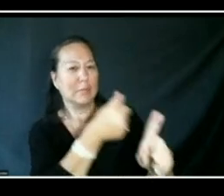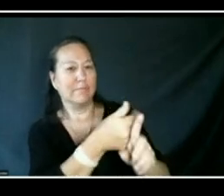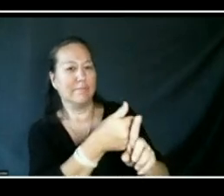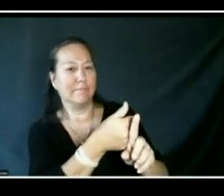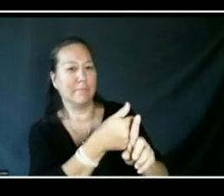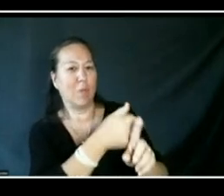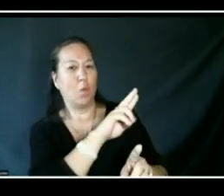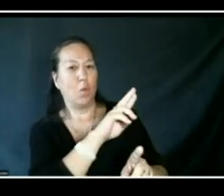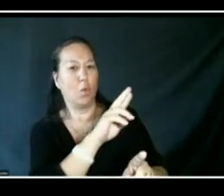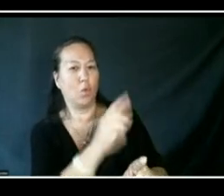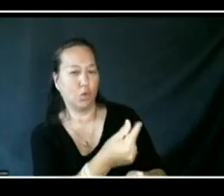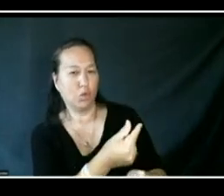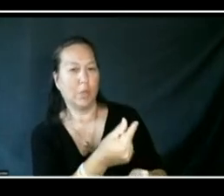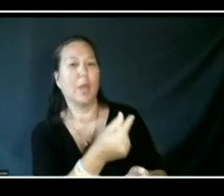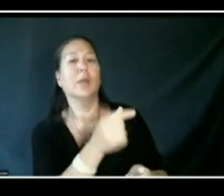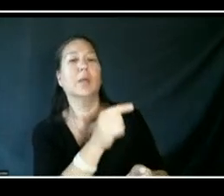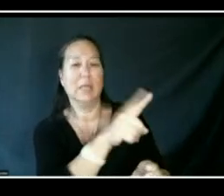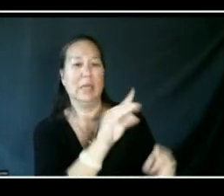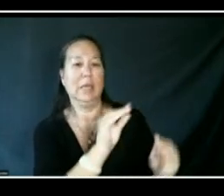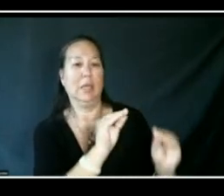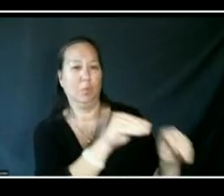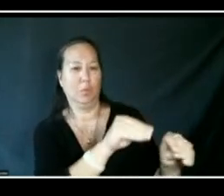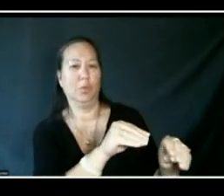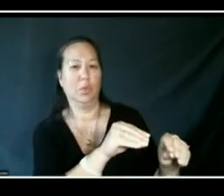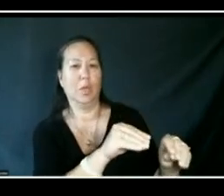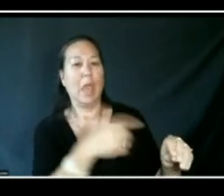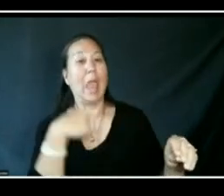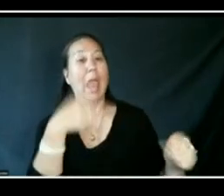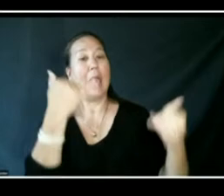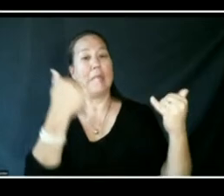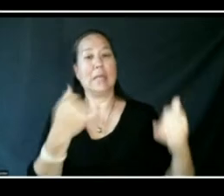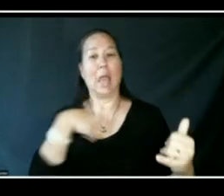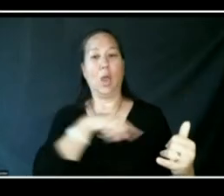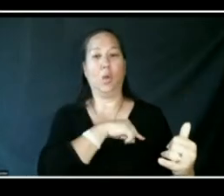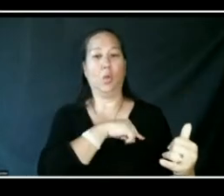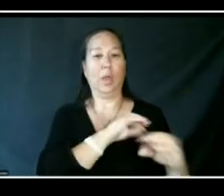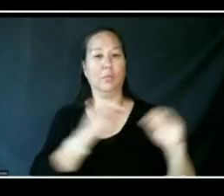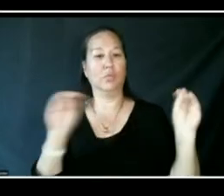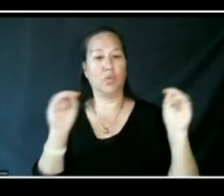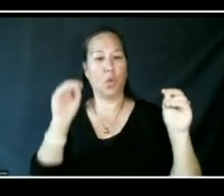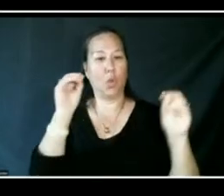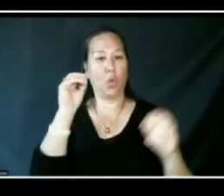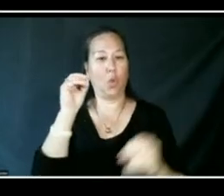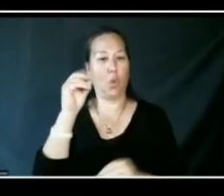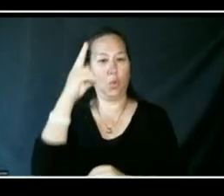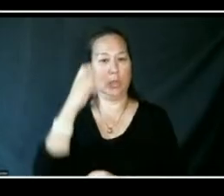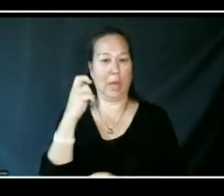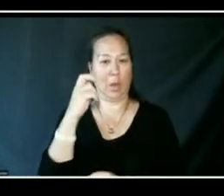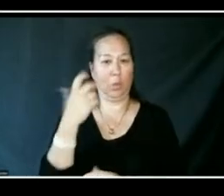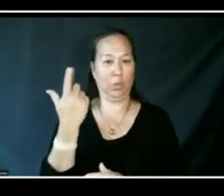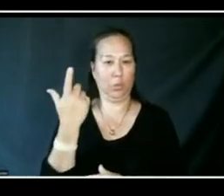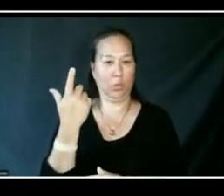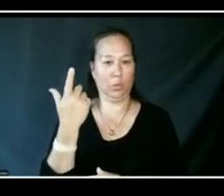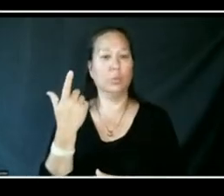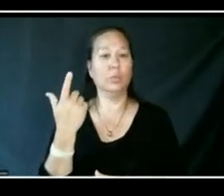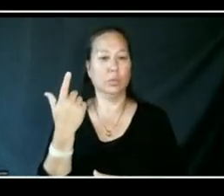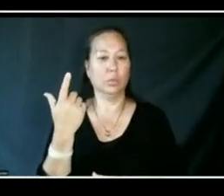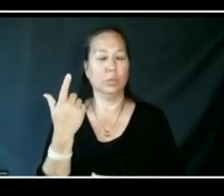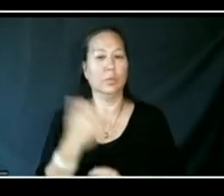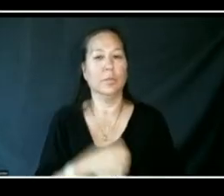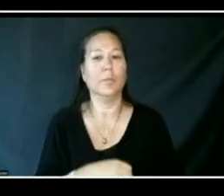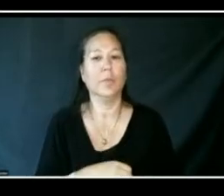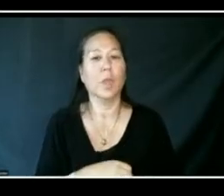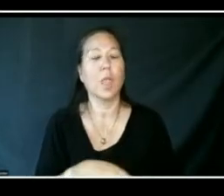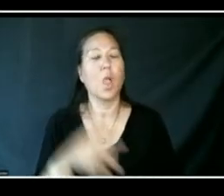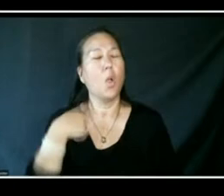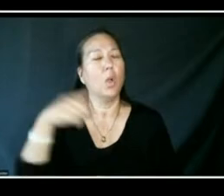quote, now beyond doubt, unquote, that Fulton County Democrats had stolen the election. Later in this hearing, we'll hear directly from one